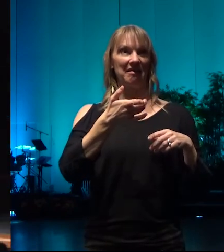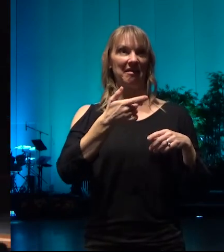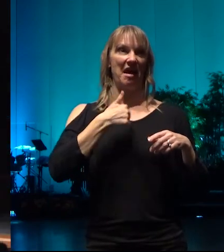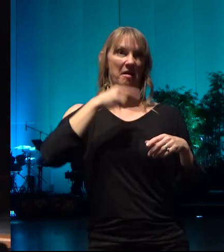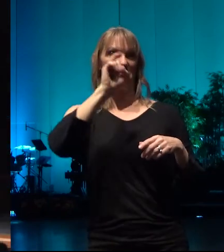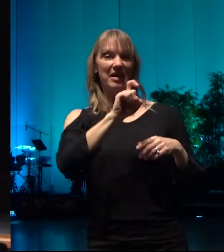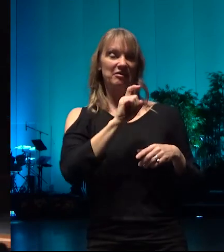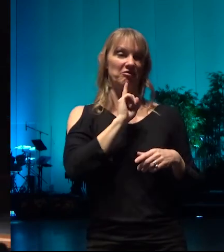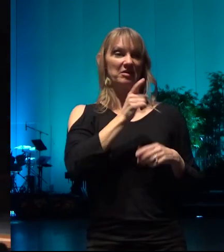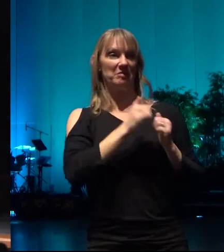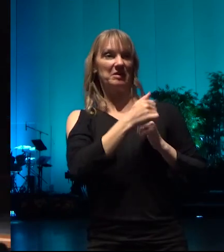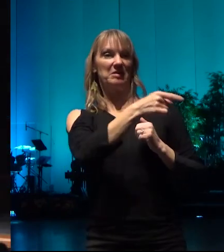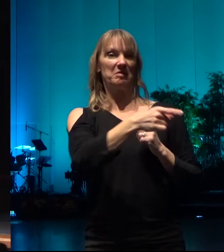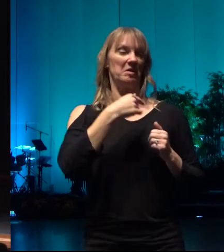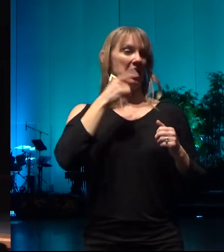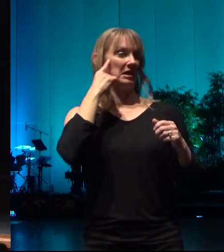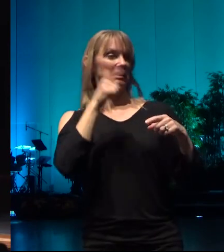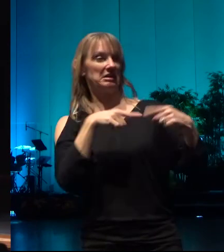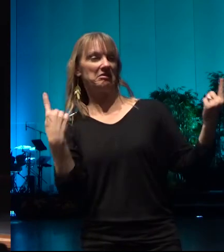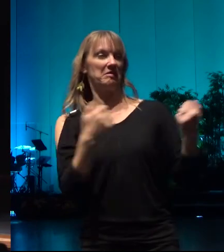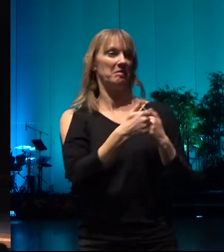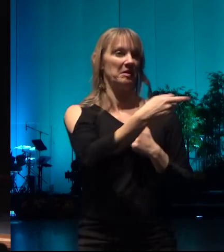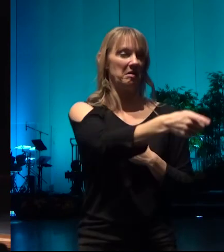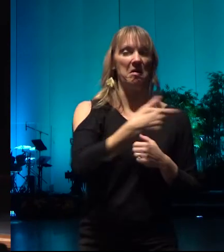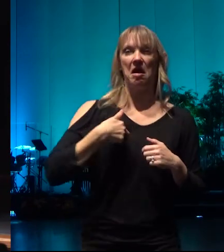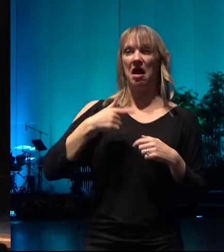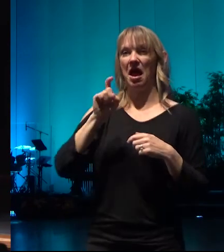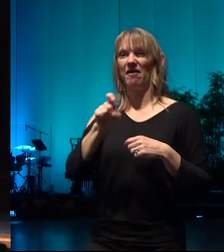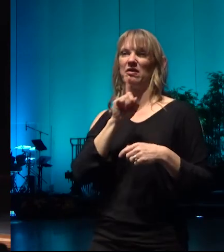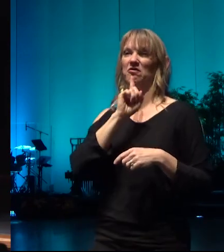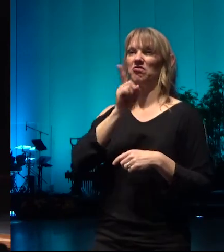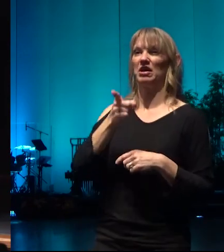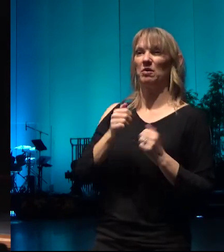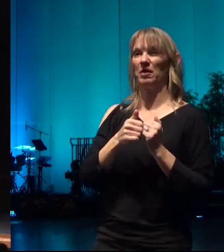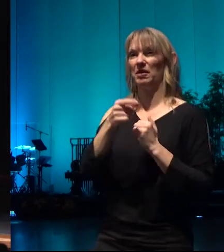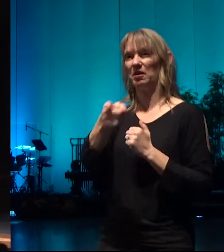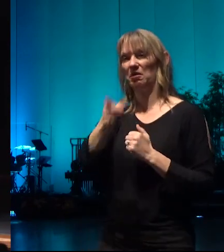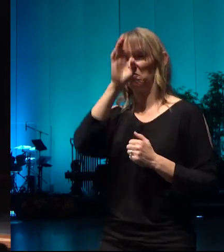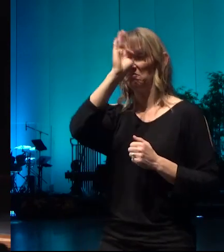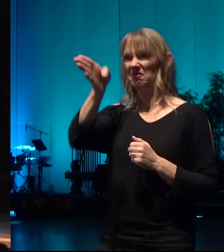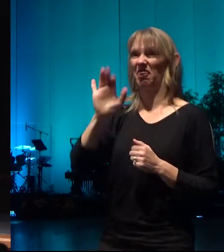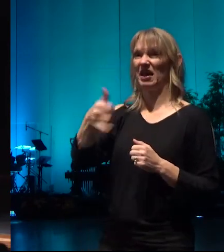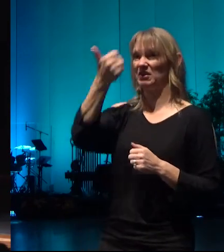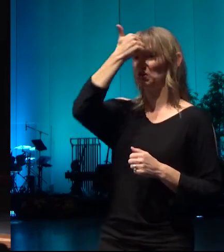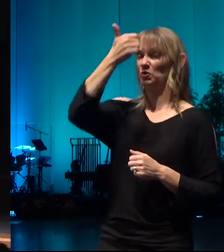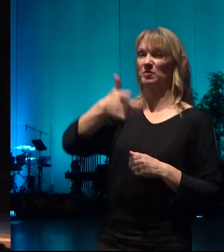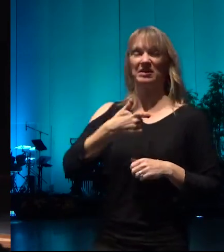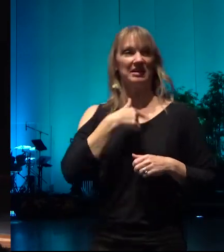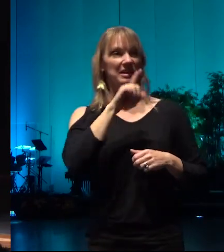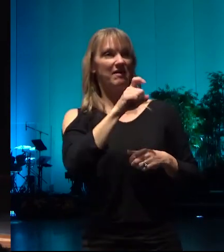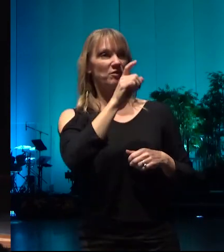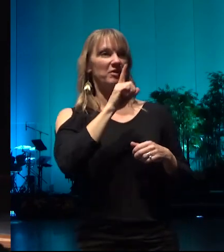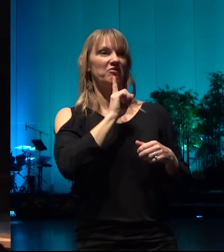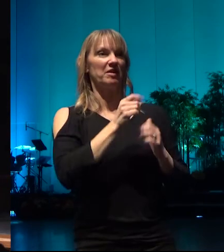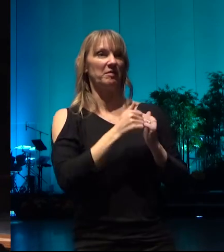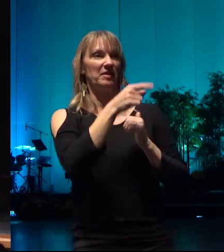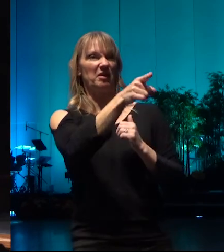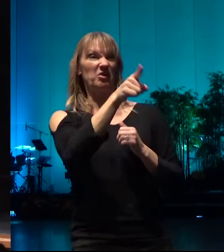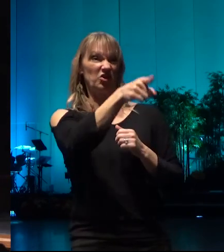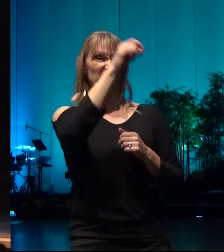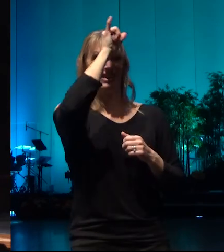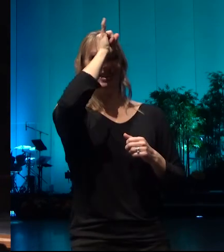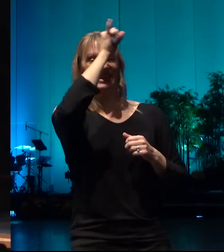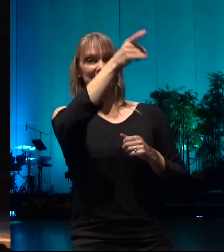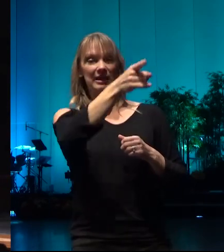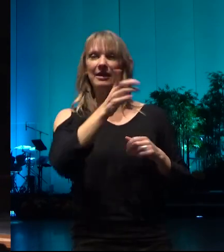doing. Hey, I gotta be real with you. I don't agree with you at all. Hey, I gotta be real with you. That's stupid. Hey, I gotta be real with you.